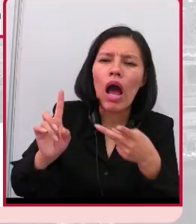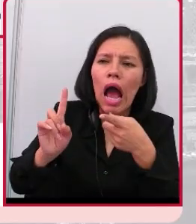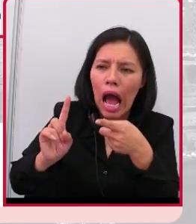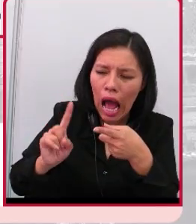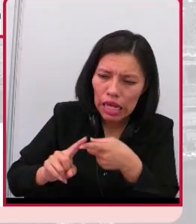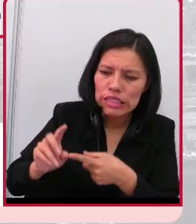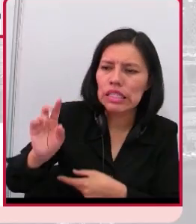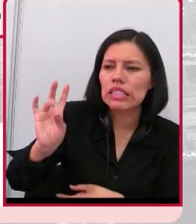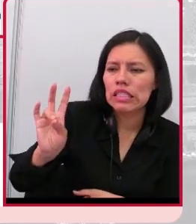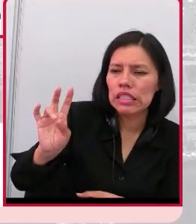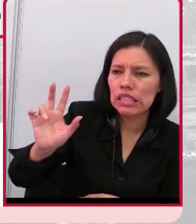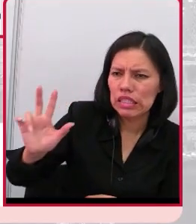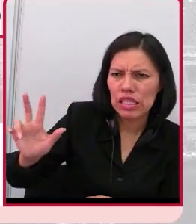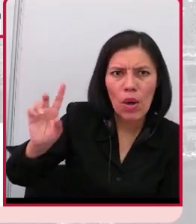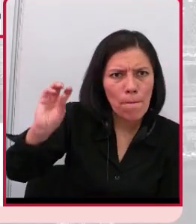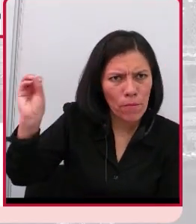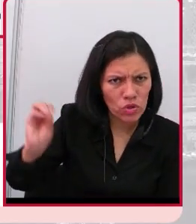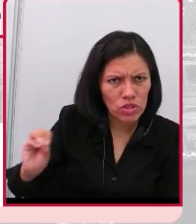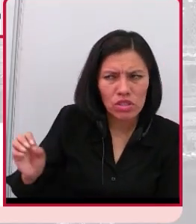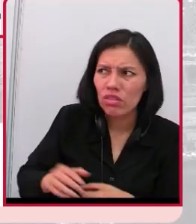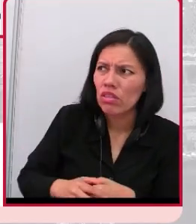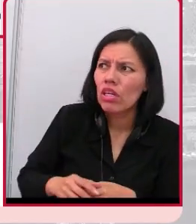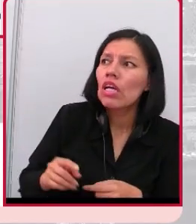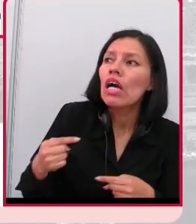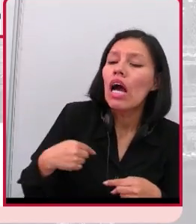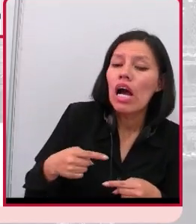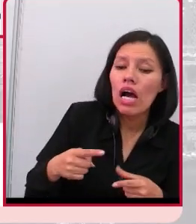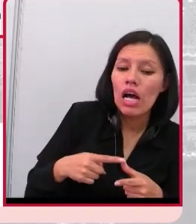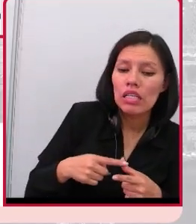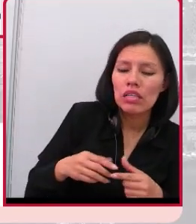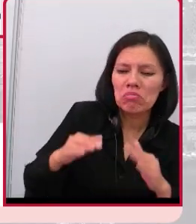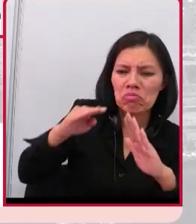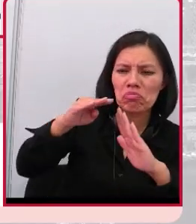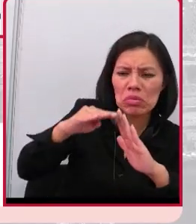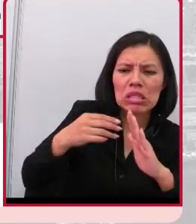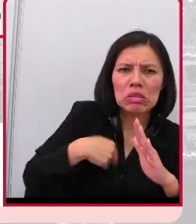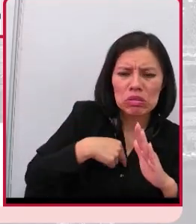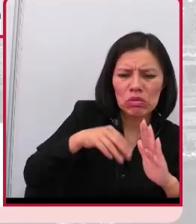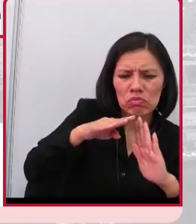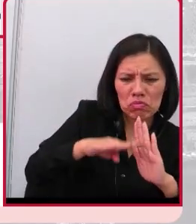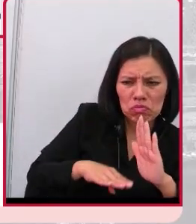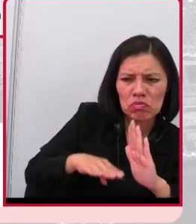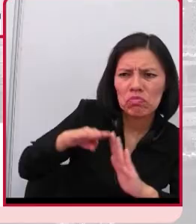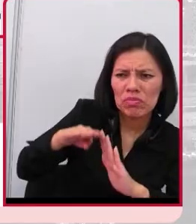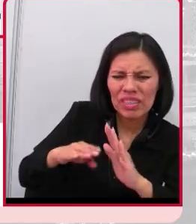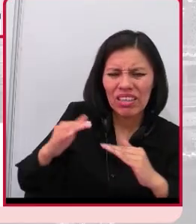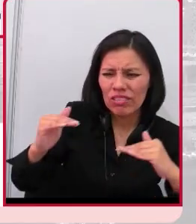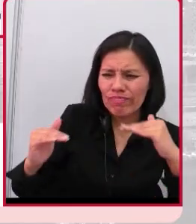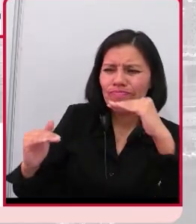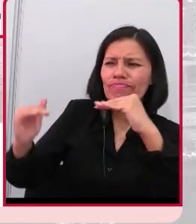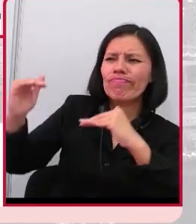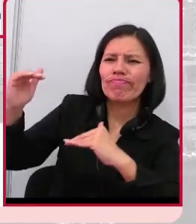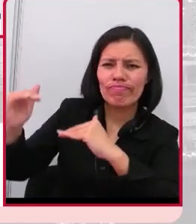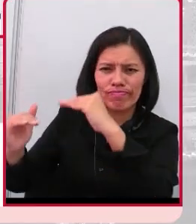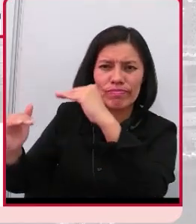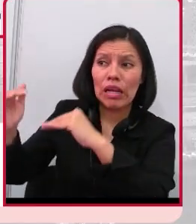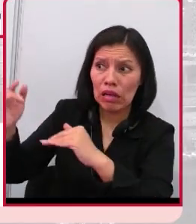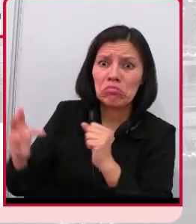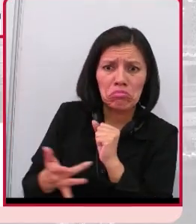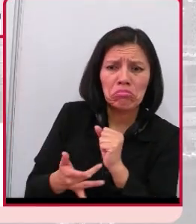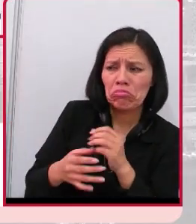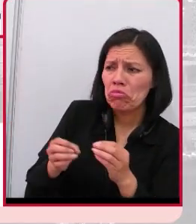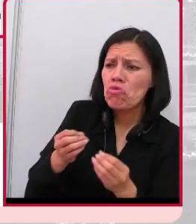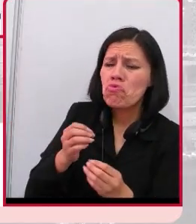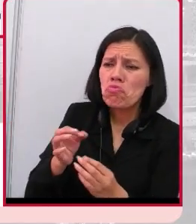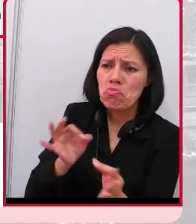up to 53% concentrate without any problem. We have had even lower concentrates, but the trend is the same.